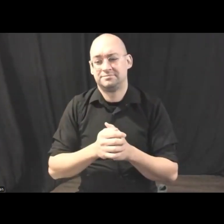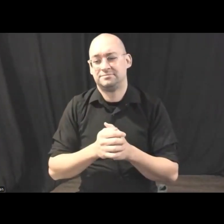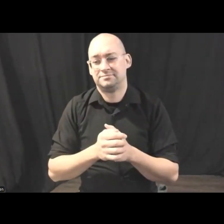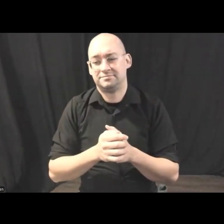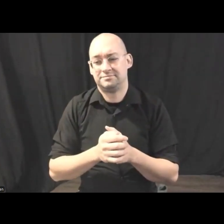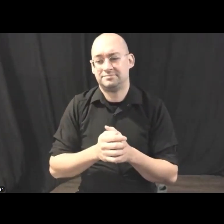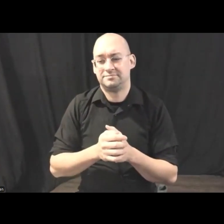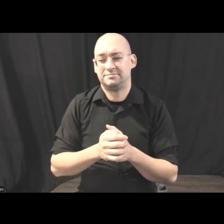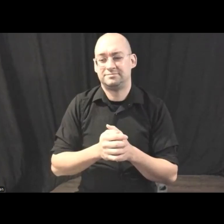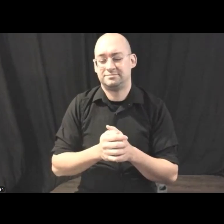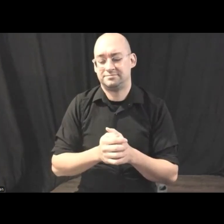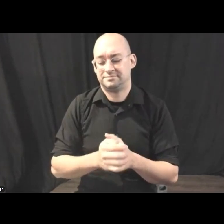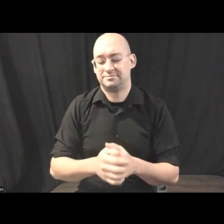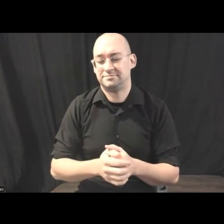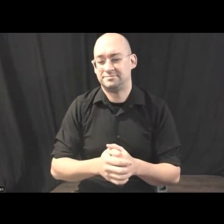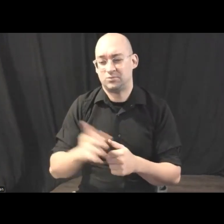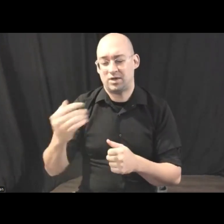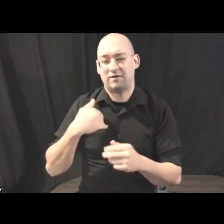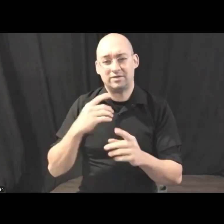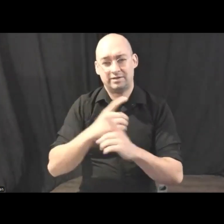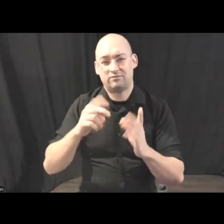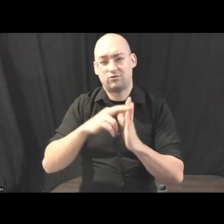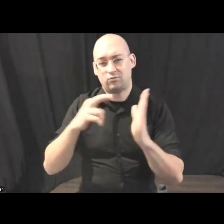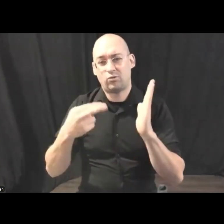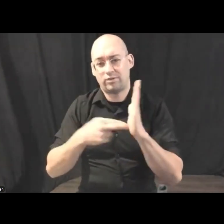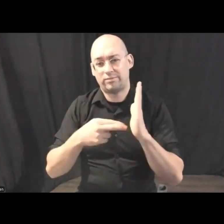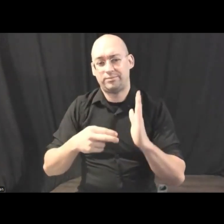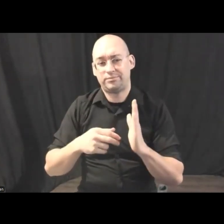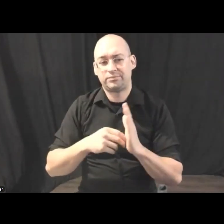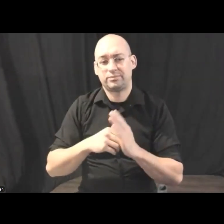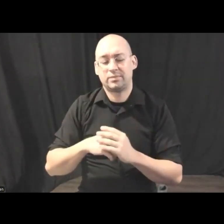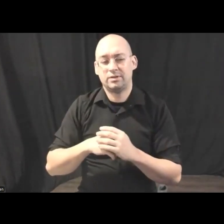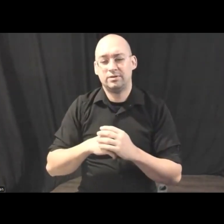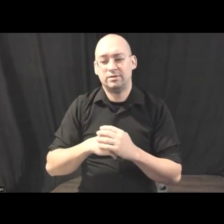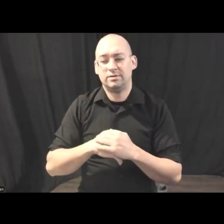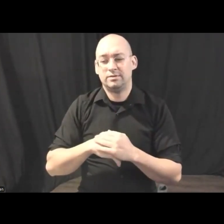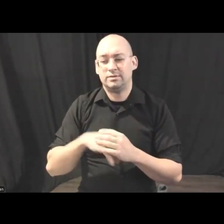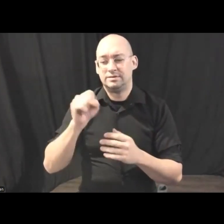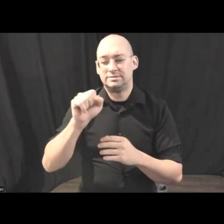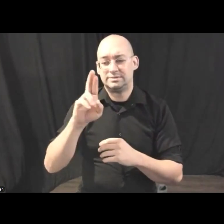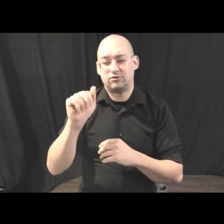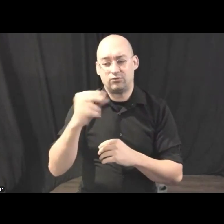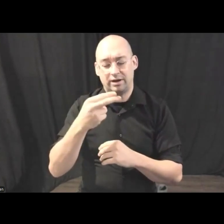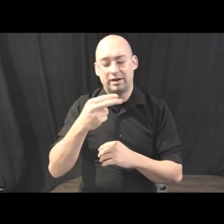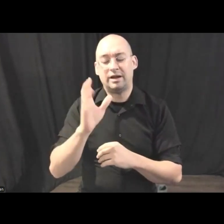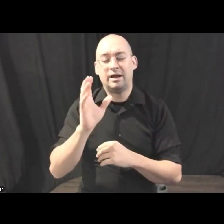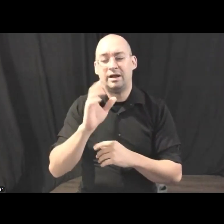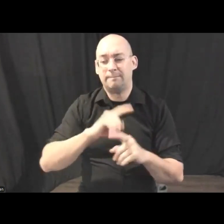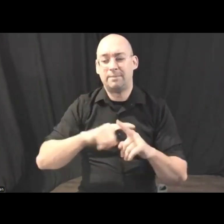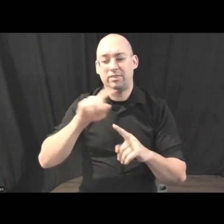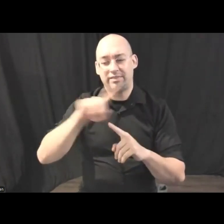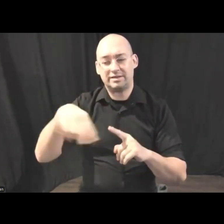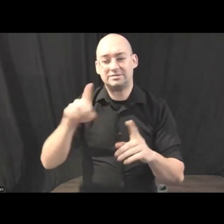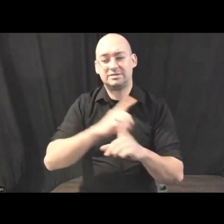Christina, that's a different role. We'll change jobs every time. Sarah, of course. So those different roles,